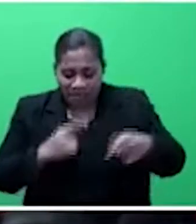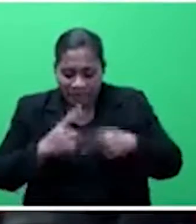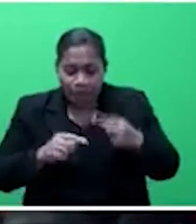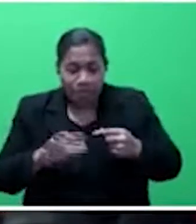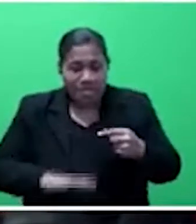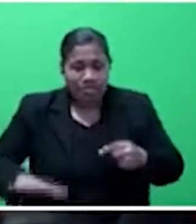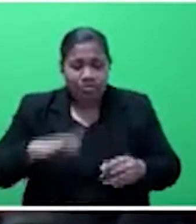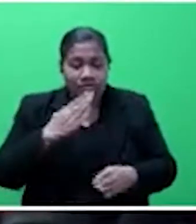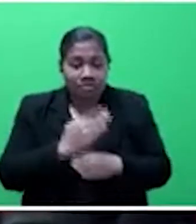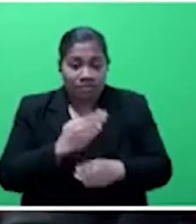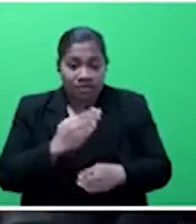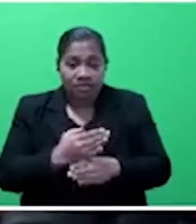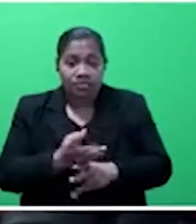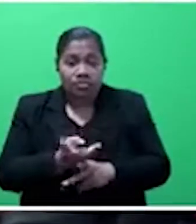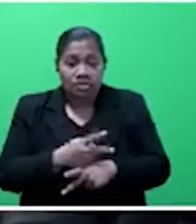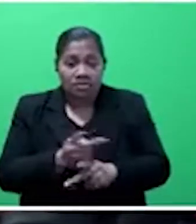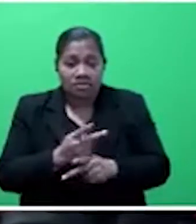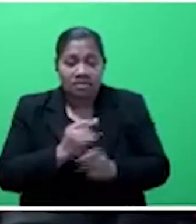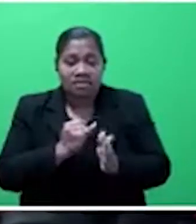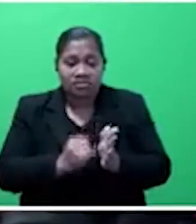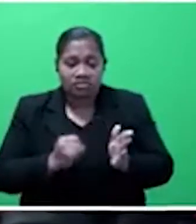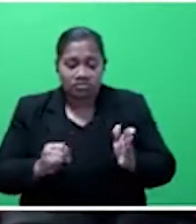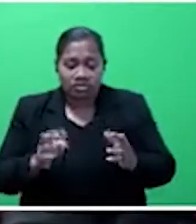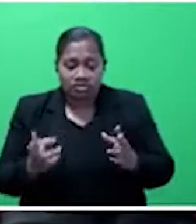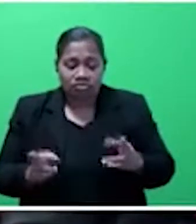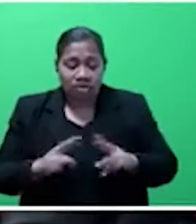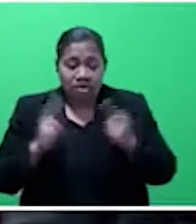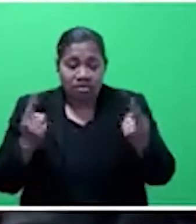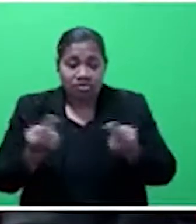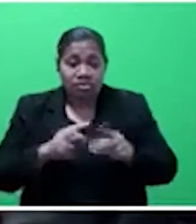productivity, industrial relations, youth and sports that